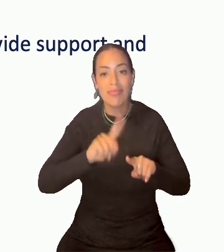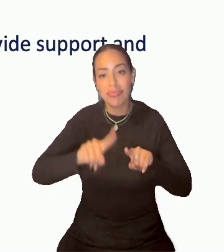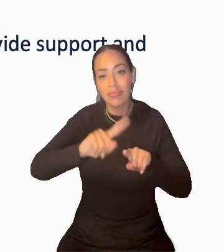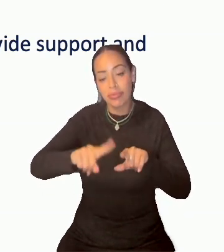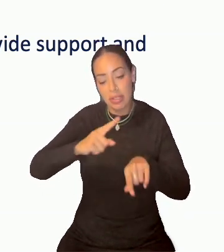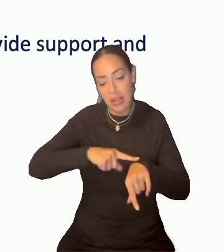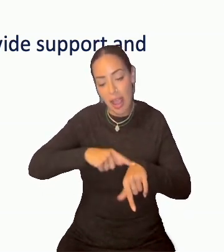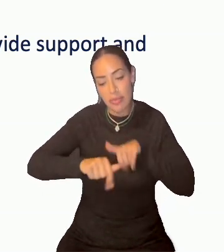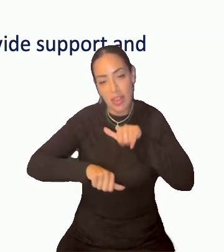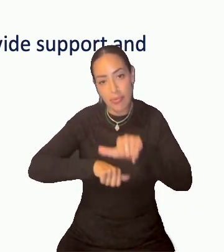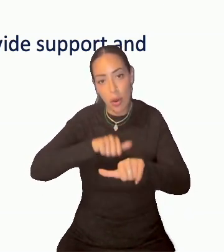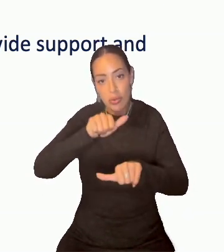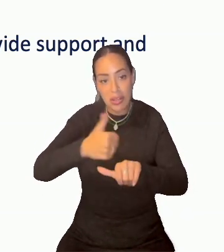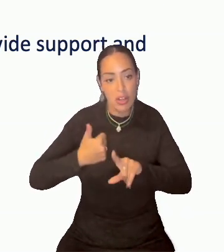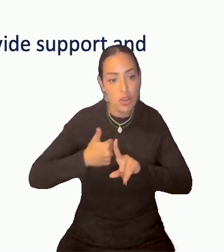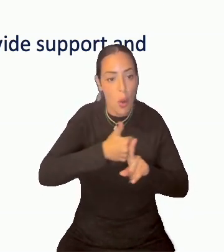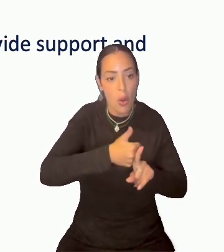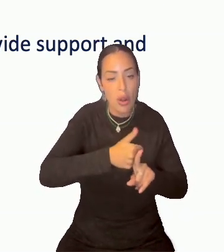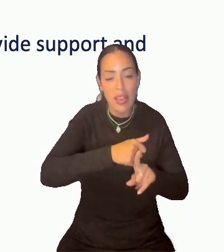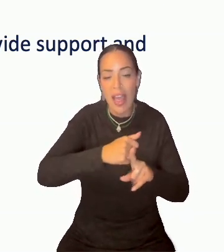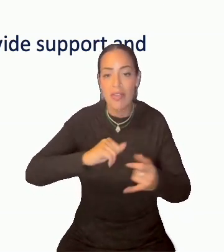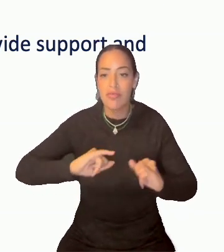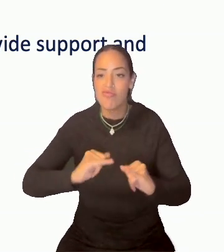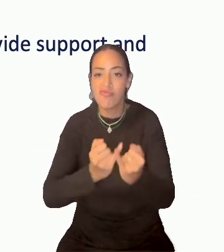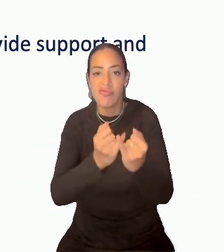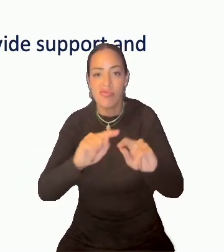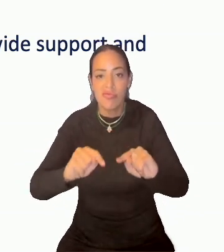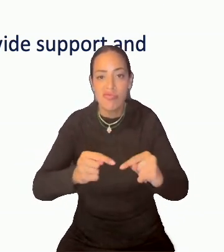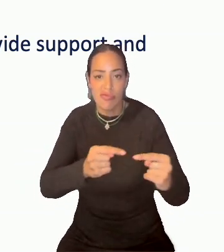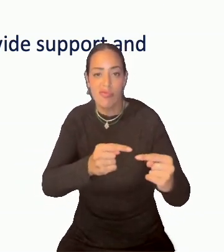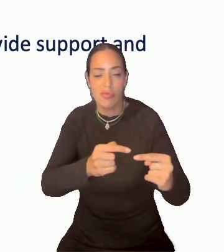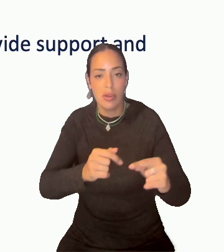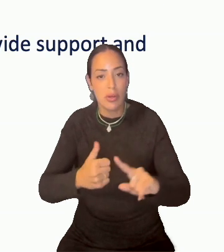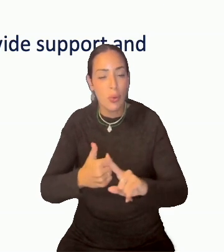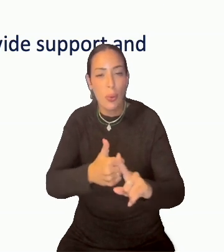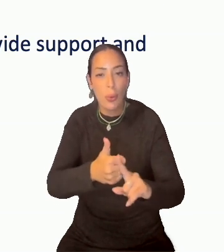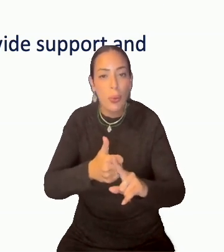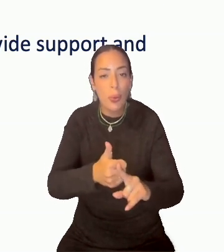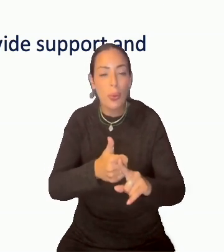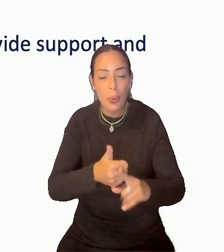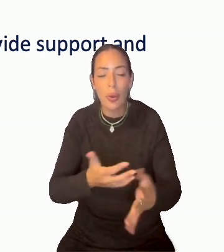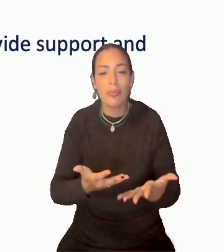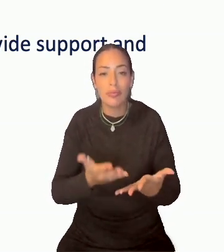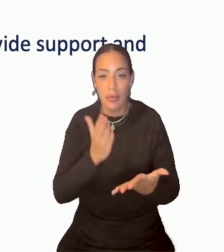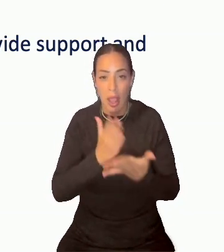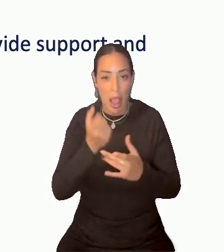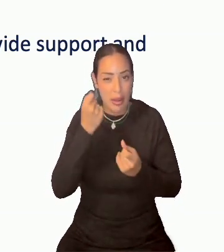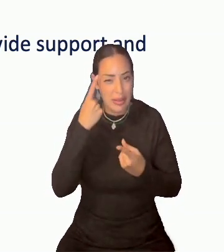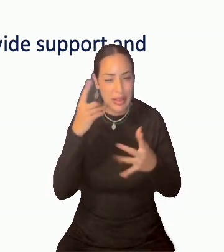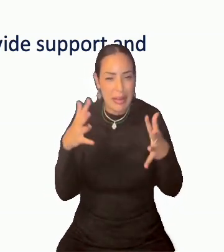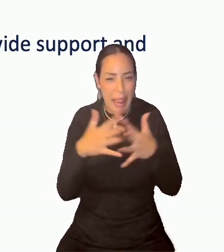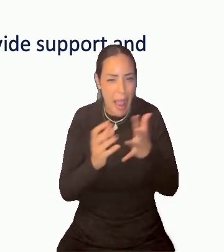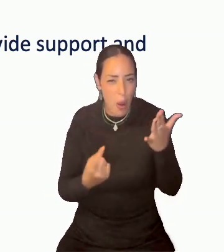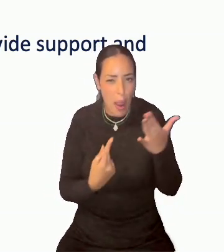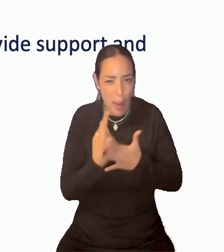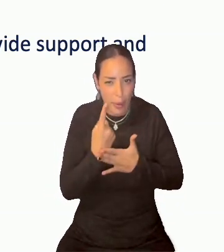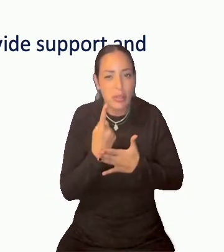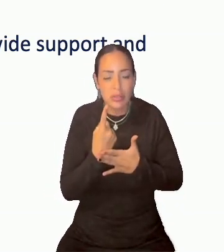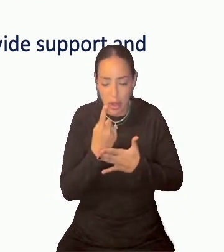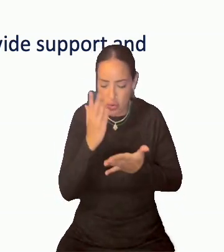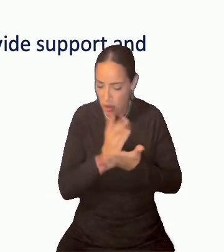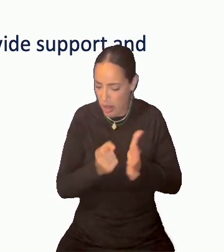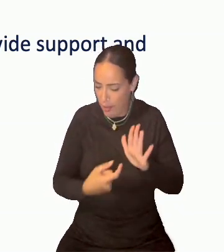which followed. Understanding how, why and where this can occur is absolutely critical to minimise the potential for